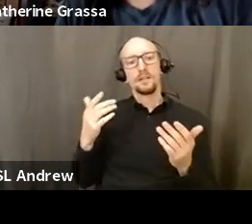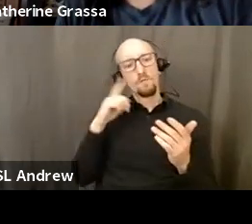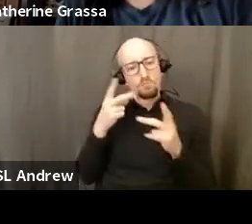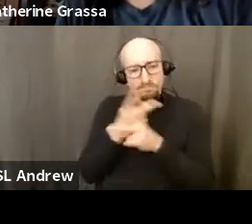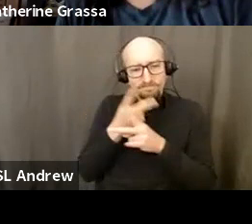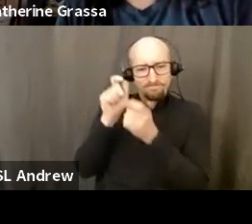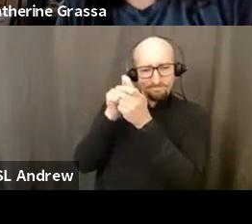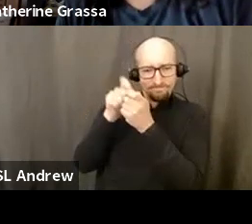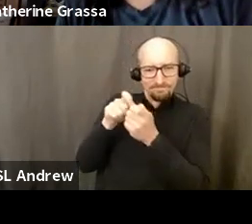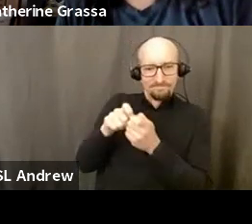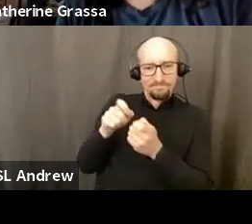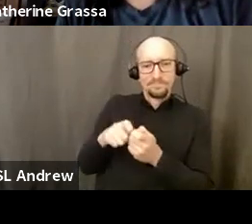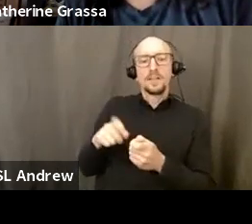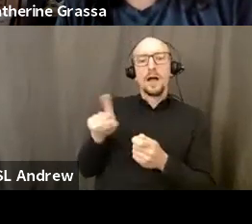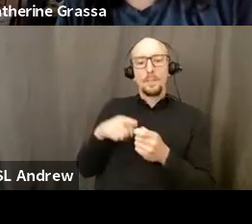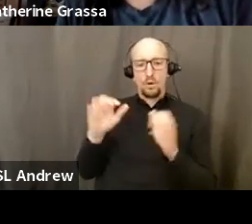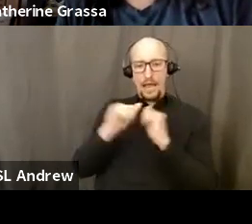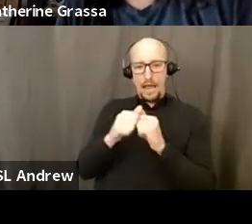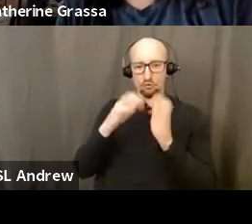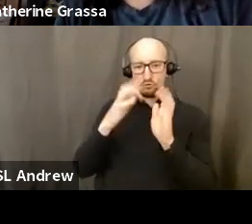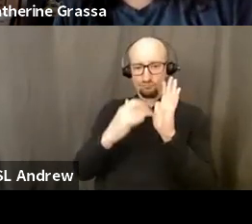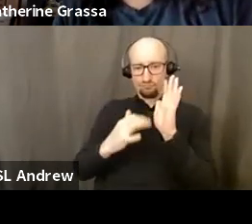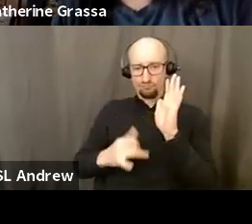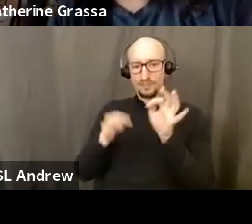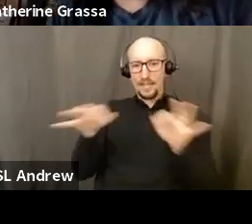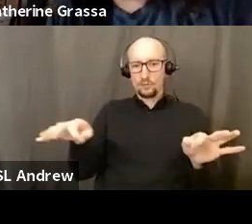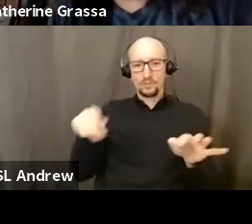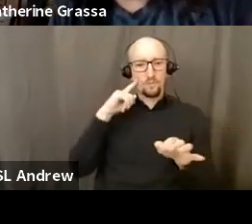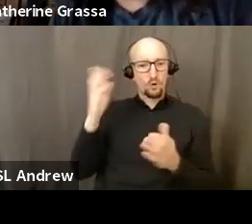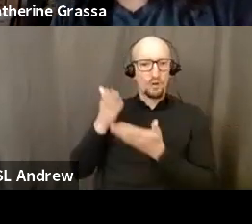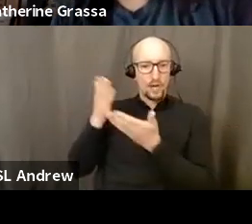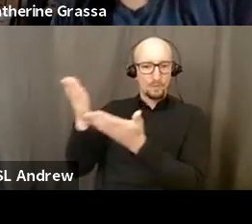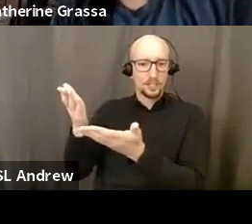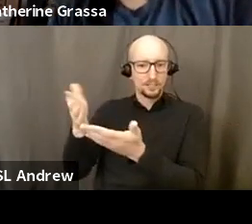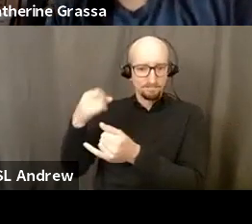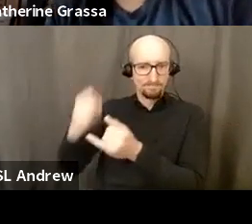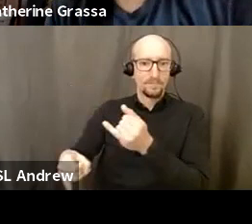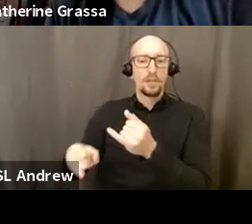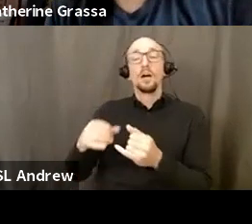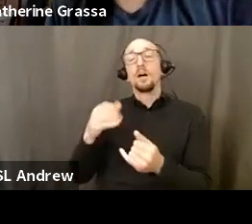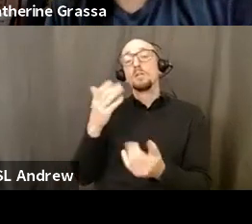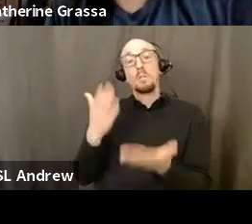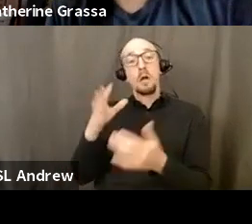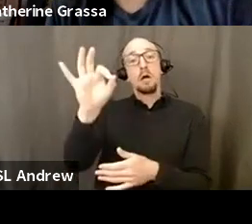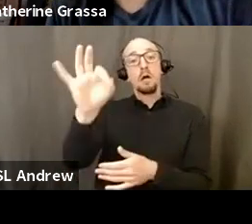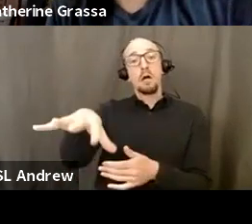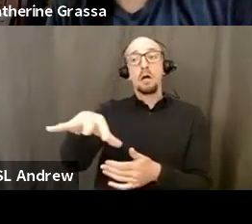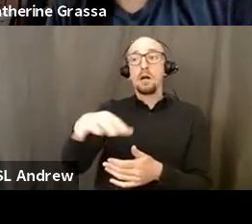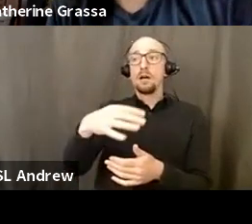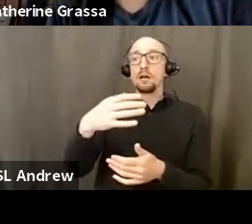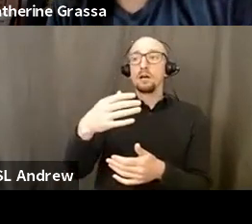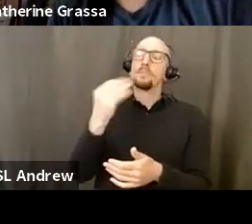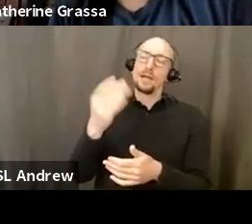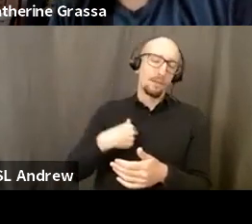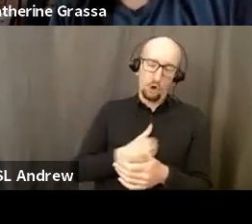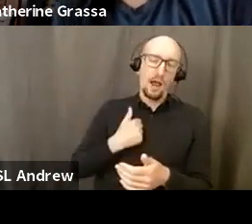through the details on the language here. So I might suggest that perhaps if there's I did join